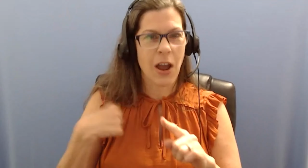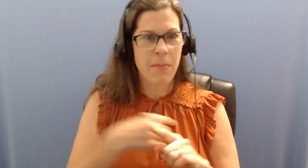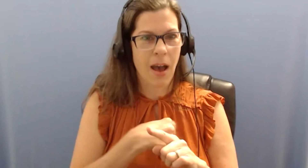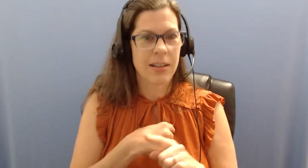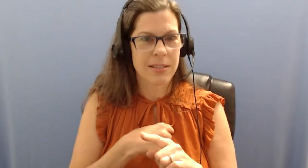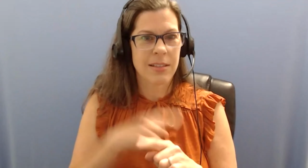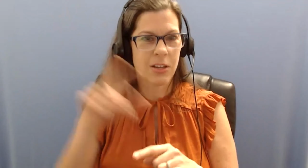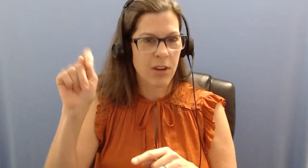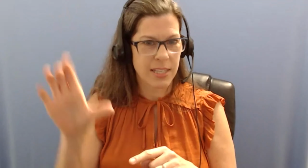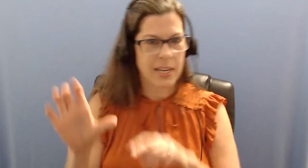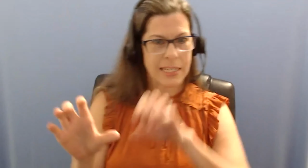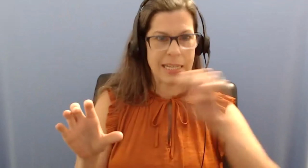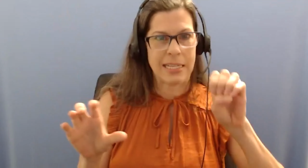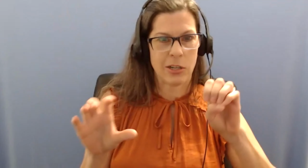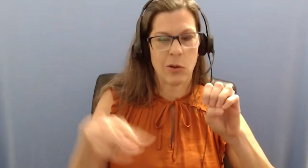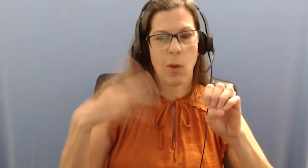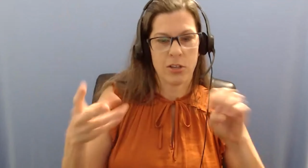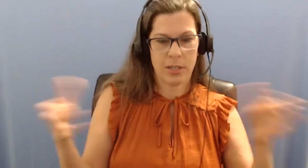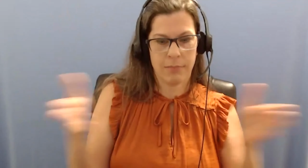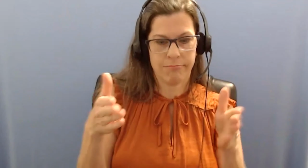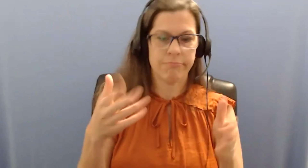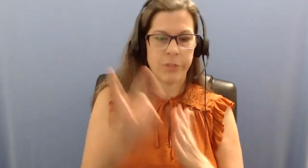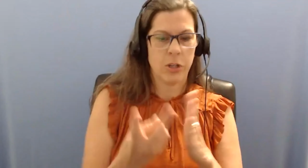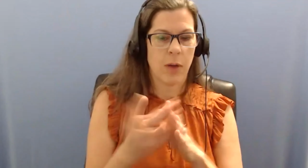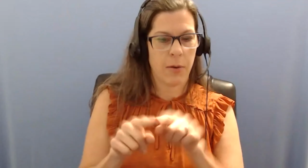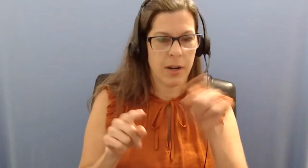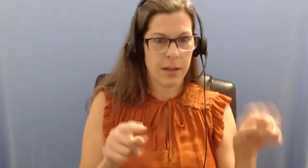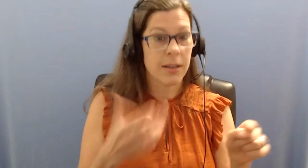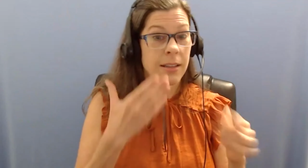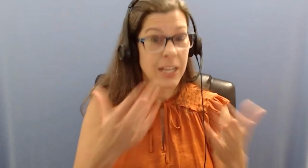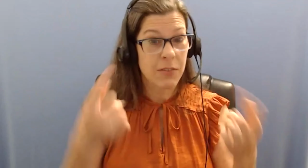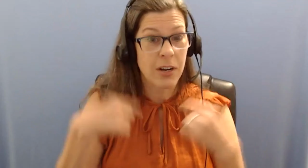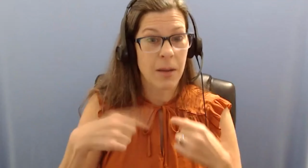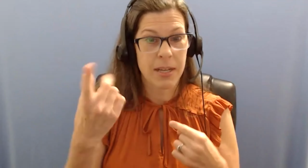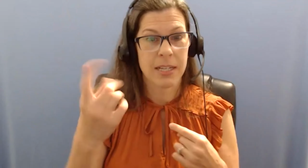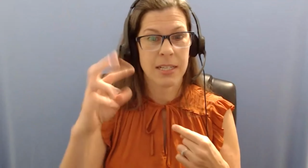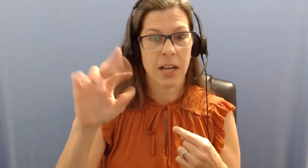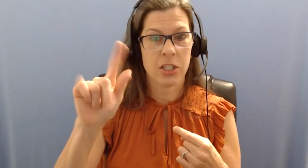in Eastern Washington. So thank you for being here, Dr. Taralynn.